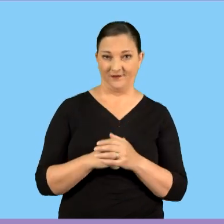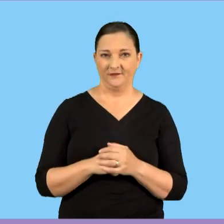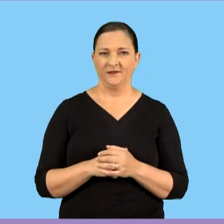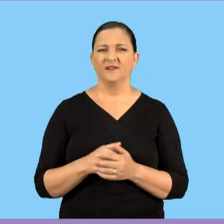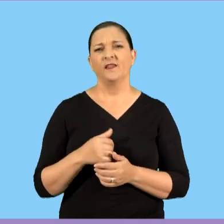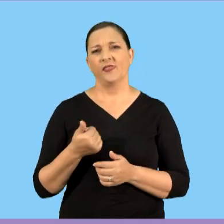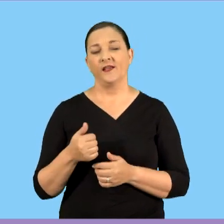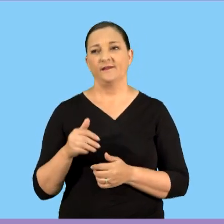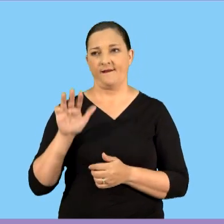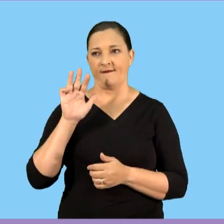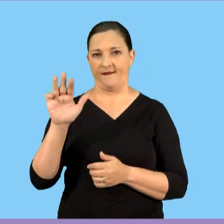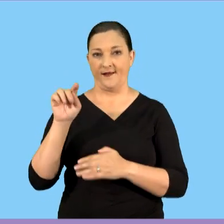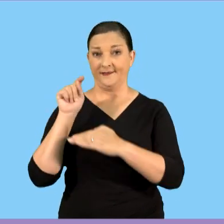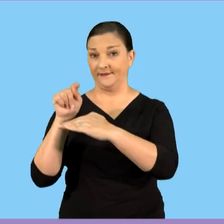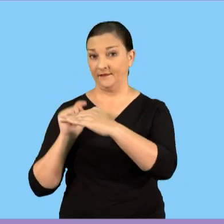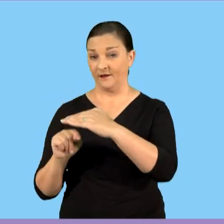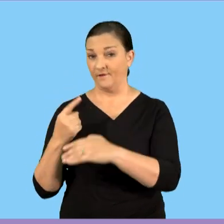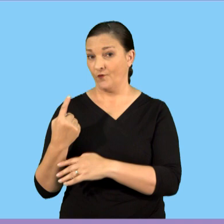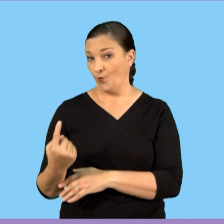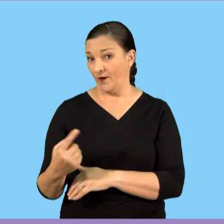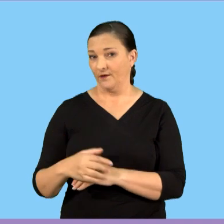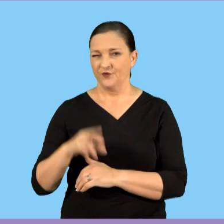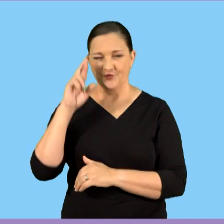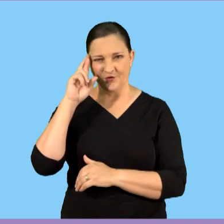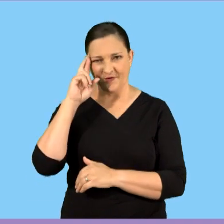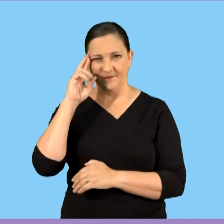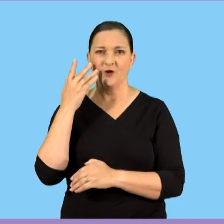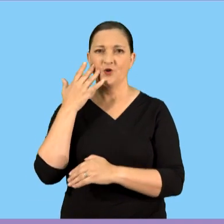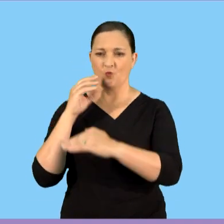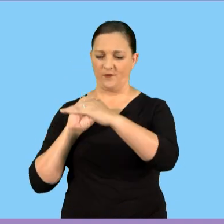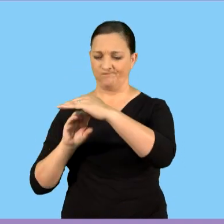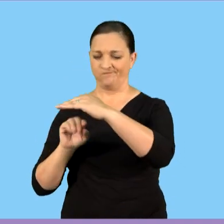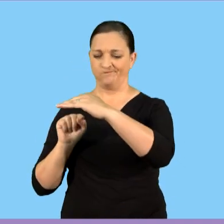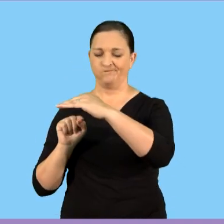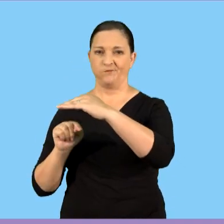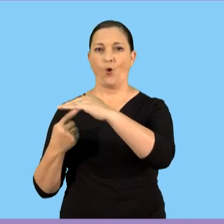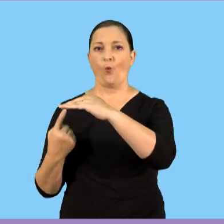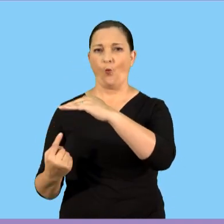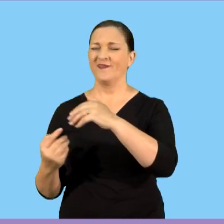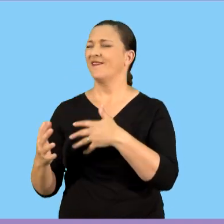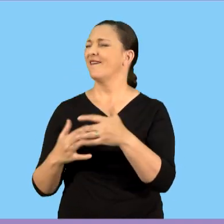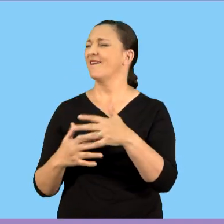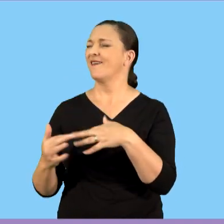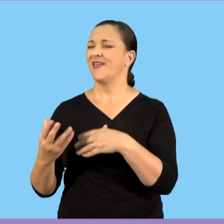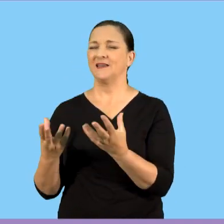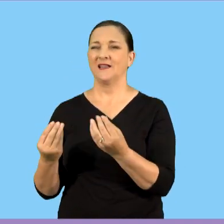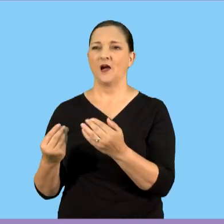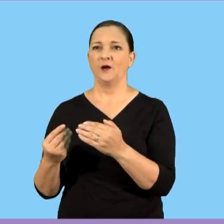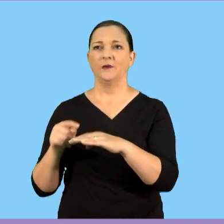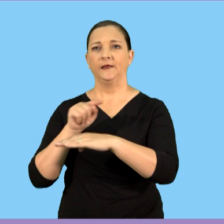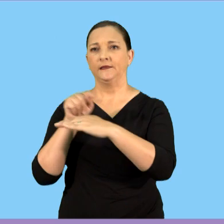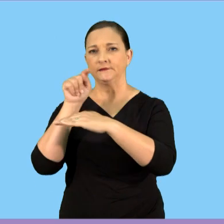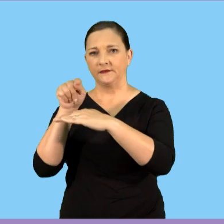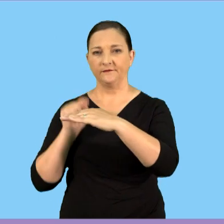Then we have a 9 and a 9 divided by 1. Now remember our properties of 1. They say that any